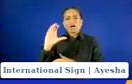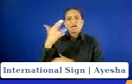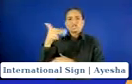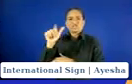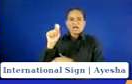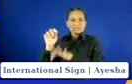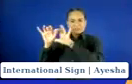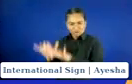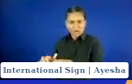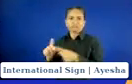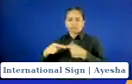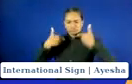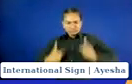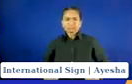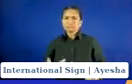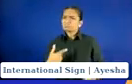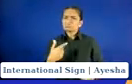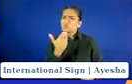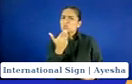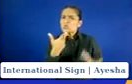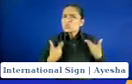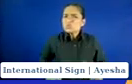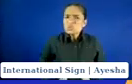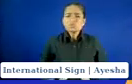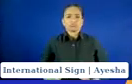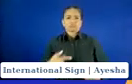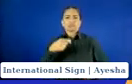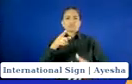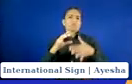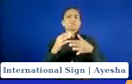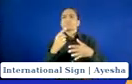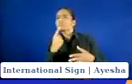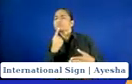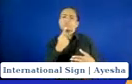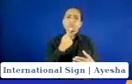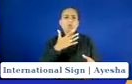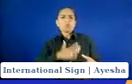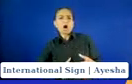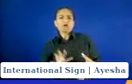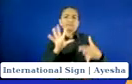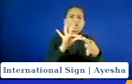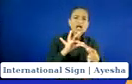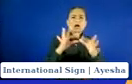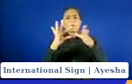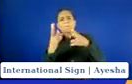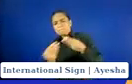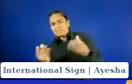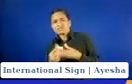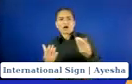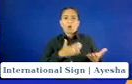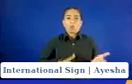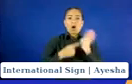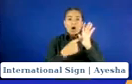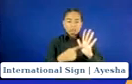useful links of materials that you know. You can share your questions with the speakers through the Q&A